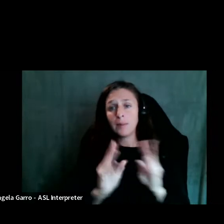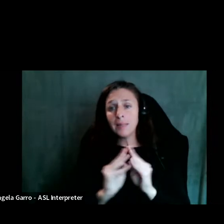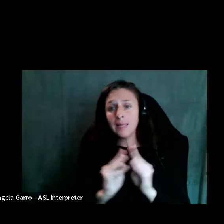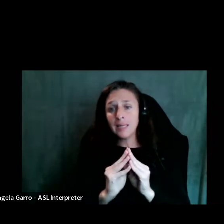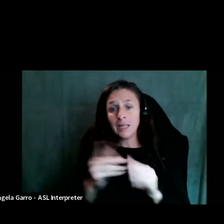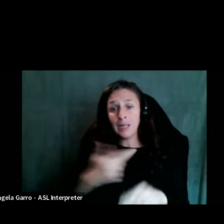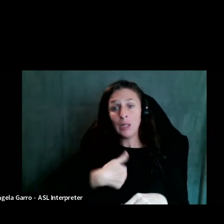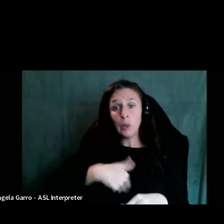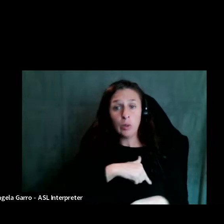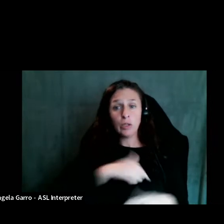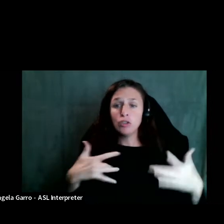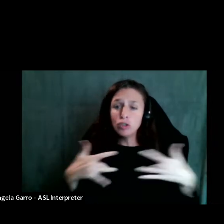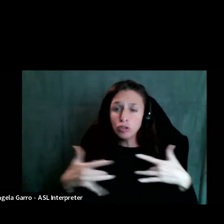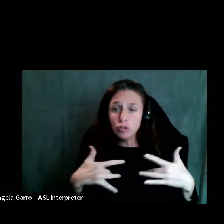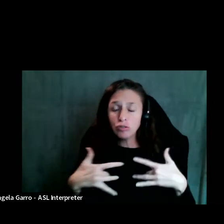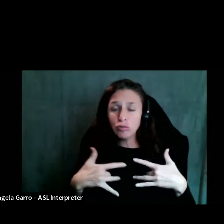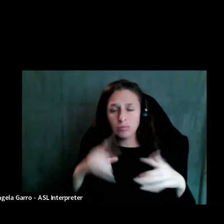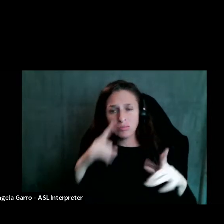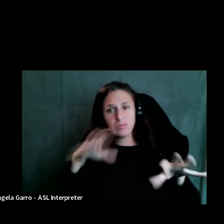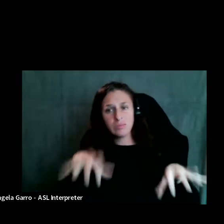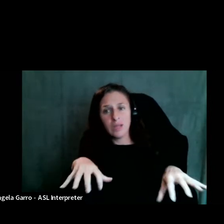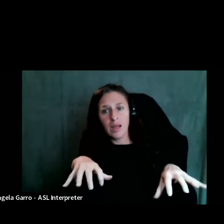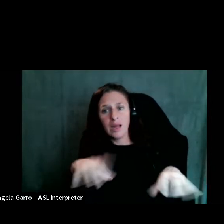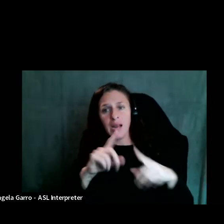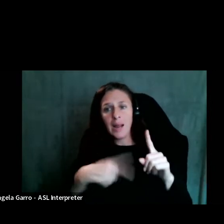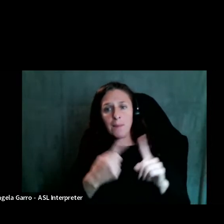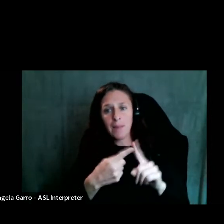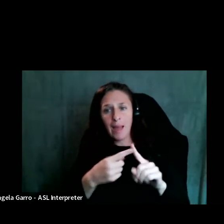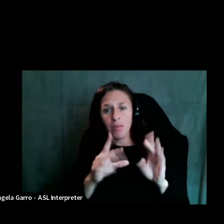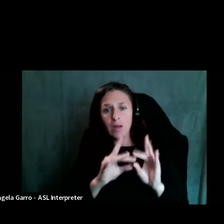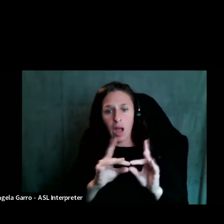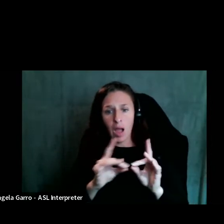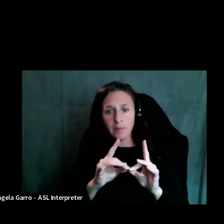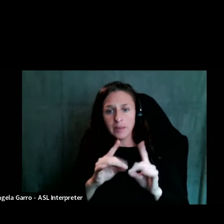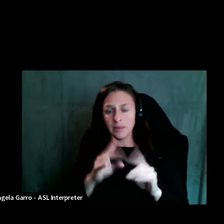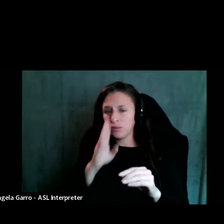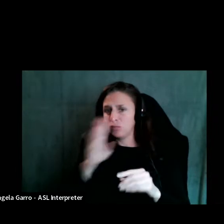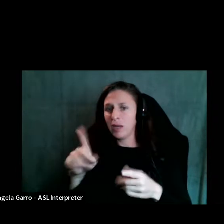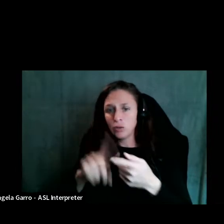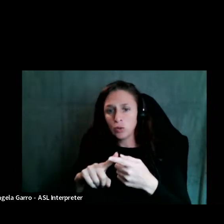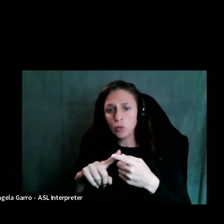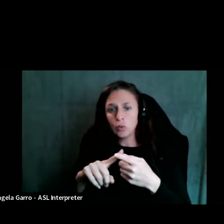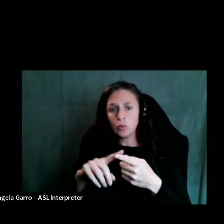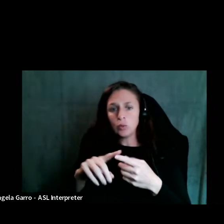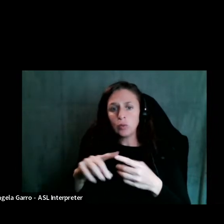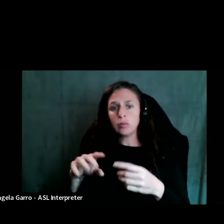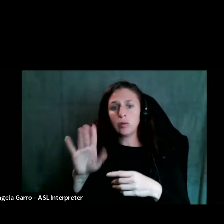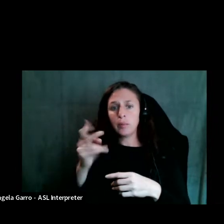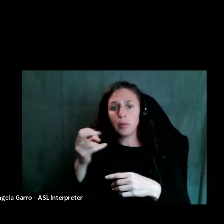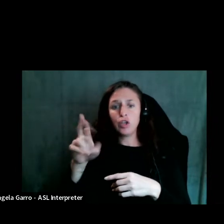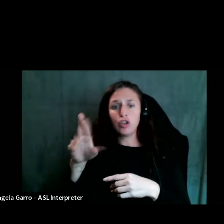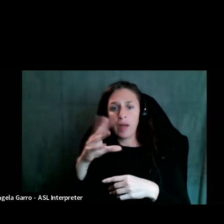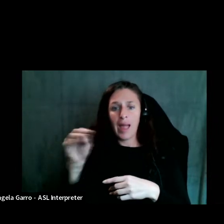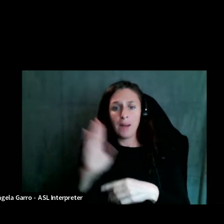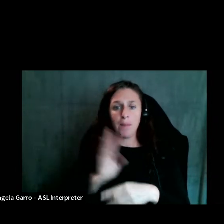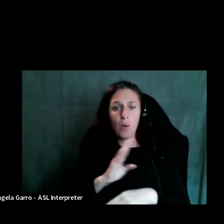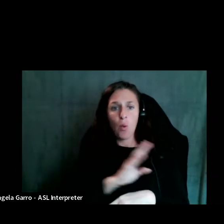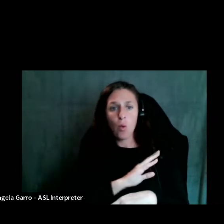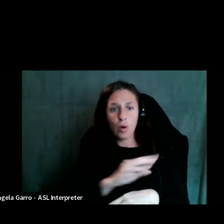We are concerned and stunned about the comments directed at Superintendent Booker and the board, and even a